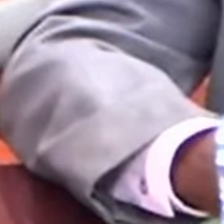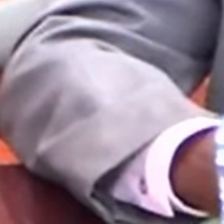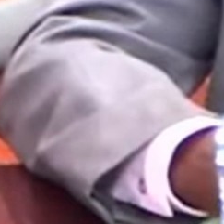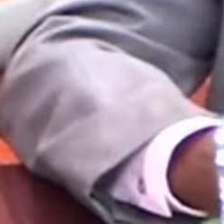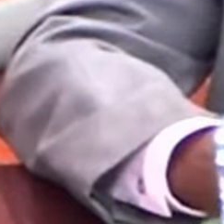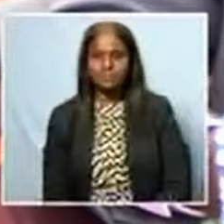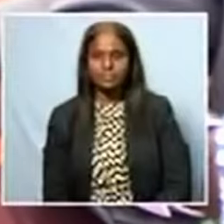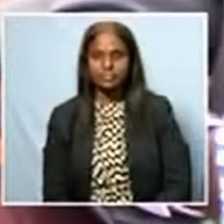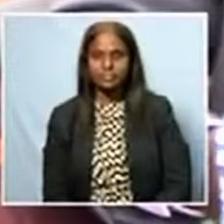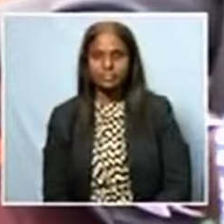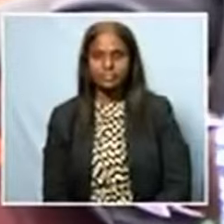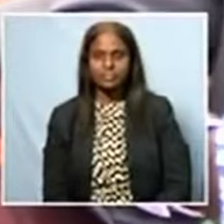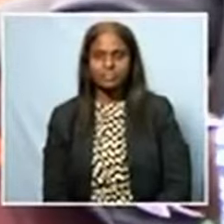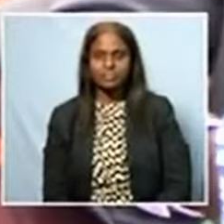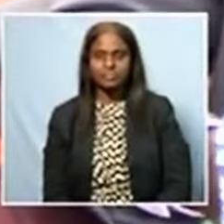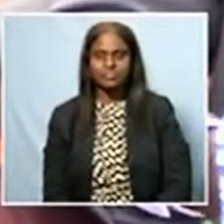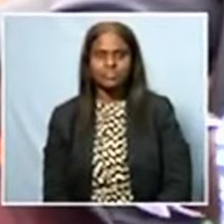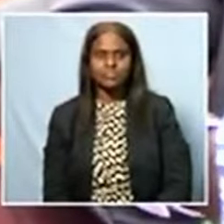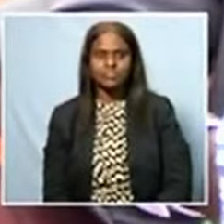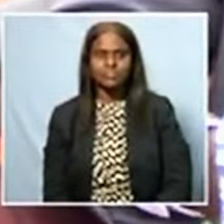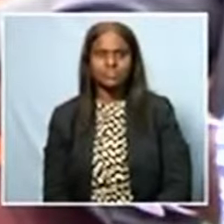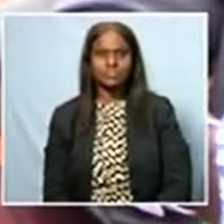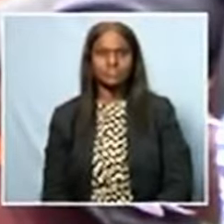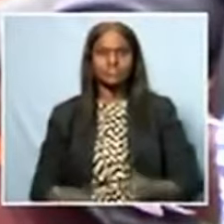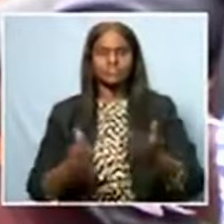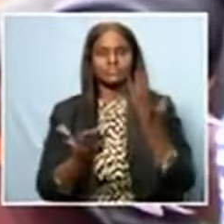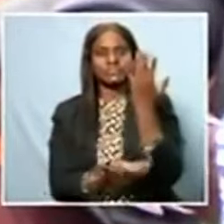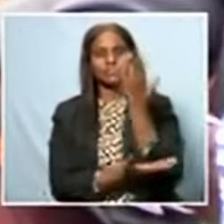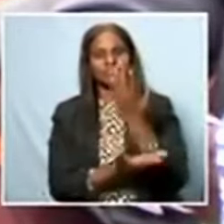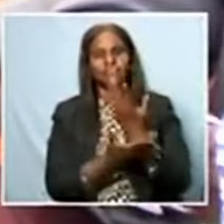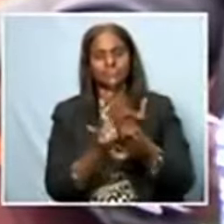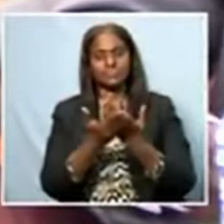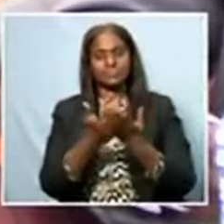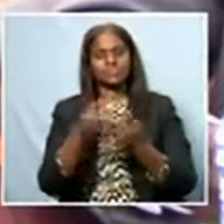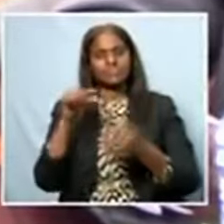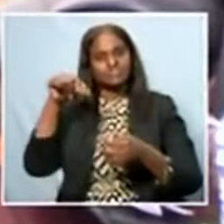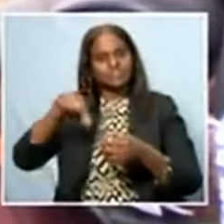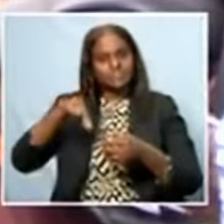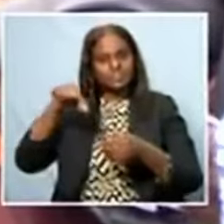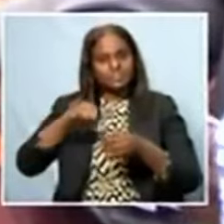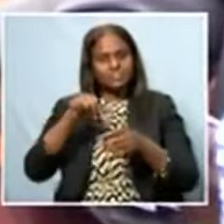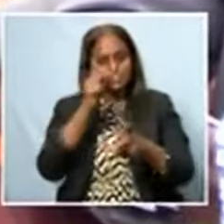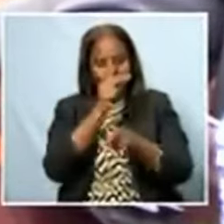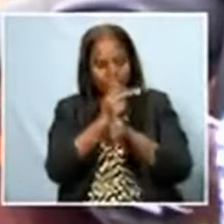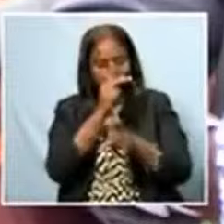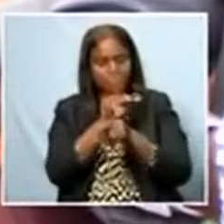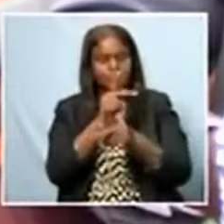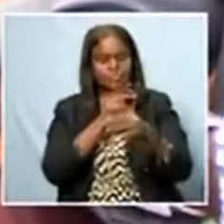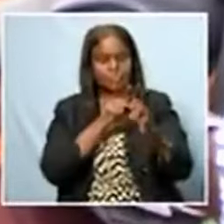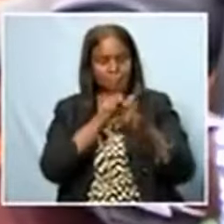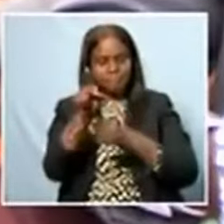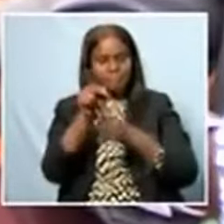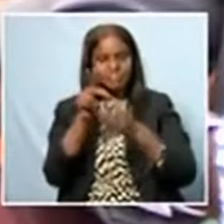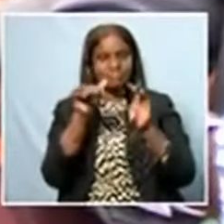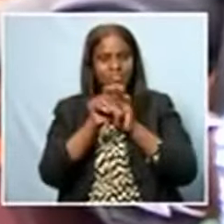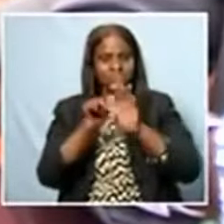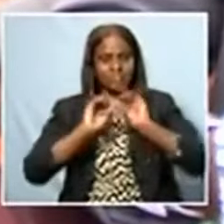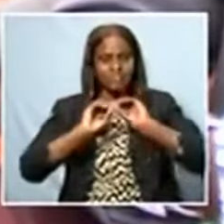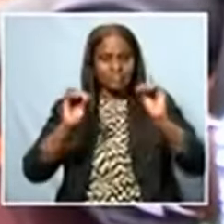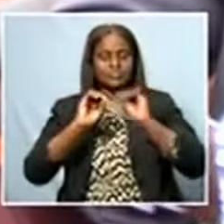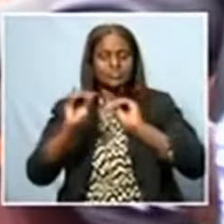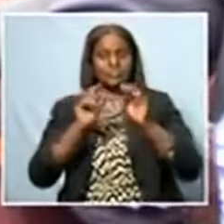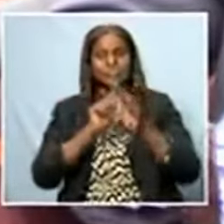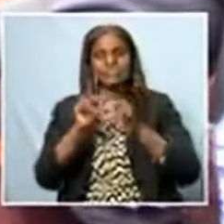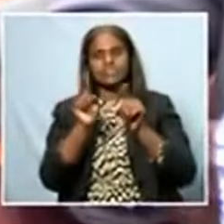Licensure exams. To enhance quality assurance and uphold professional standards in the teaching profession,